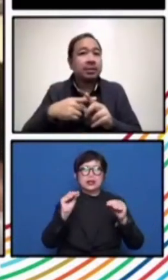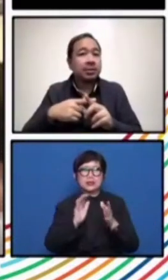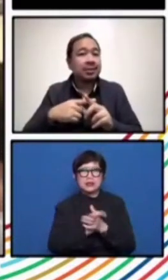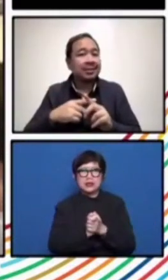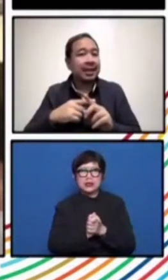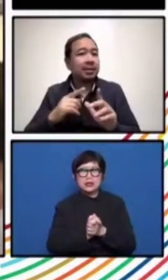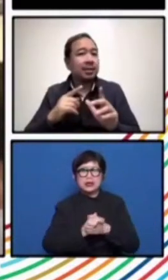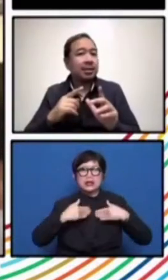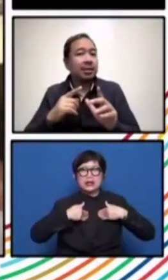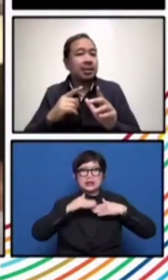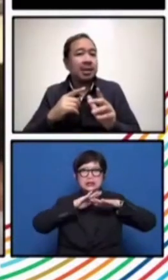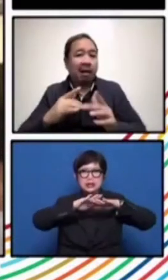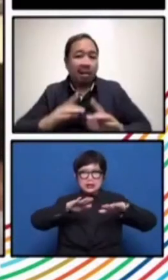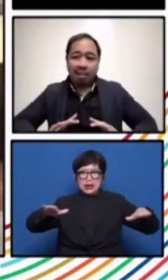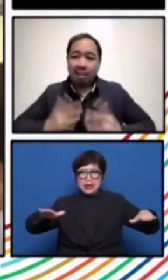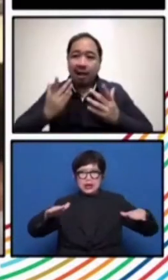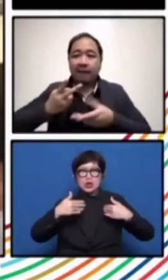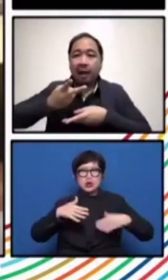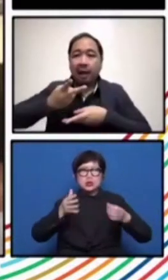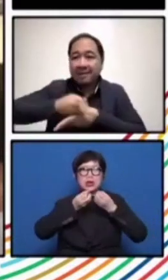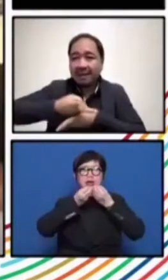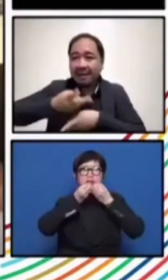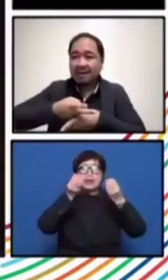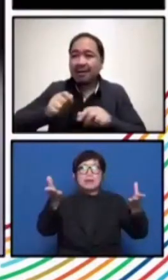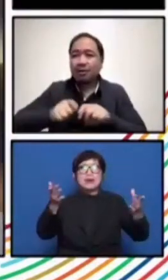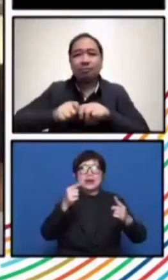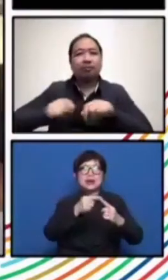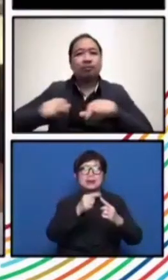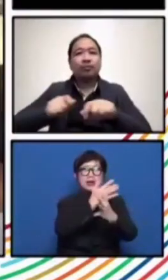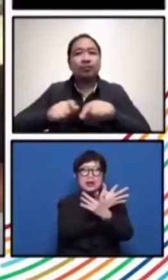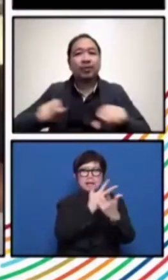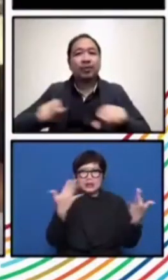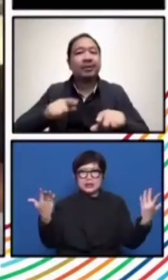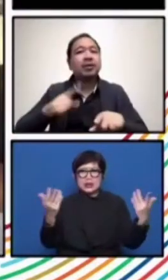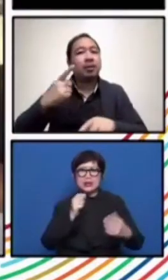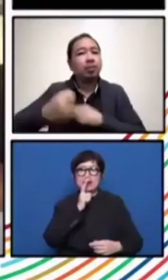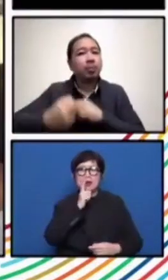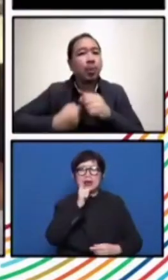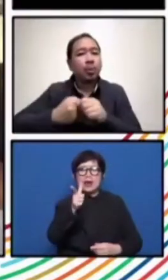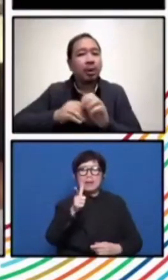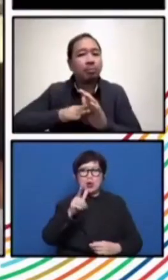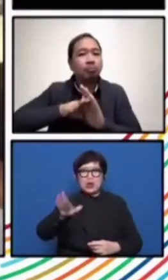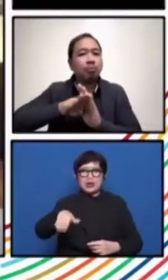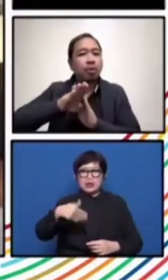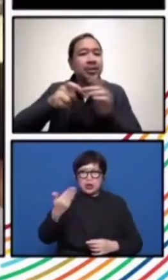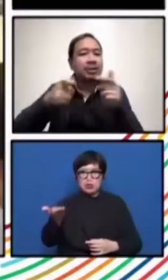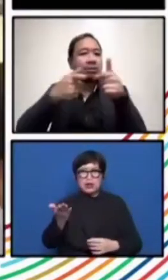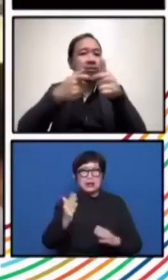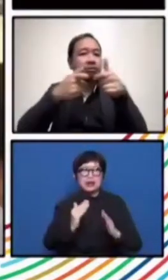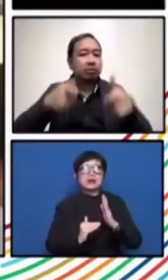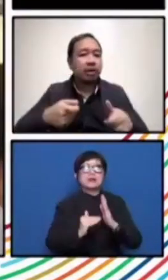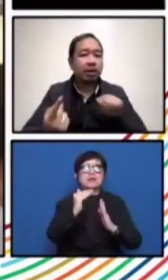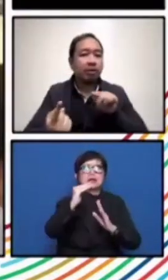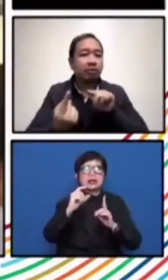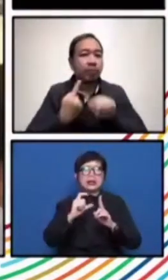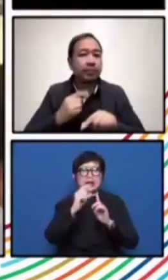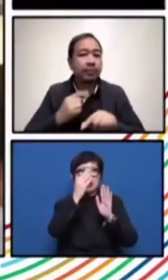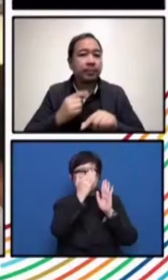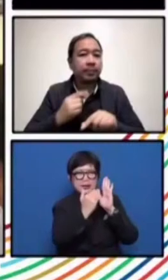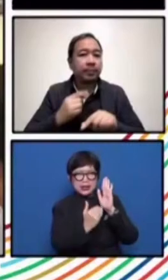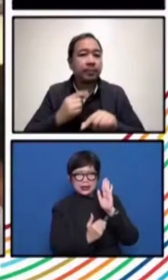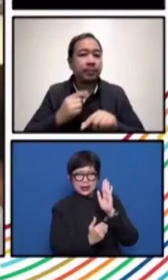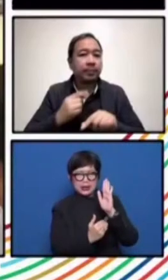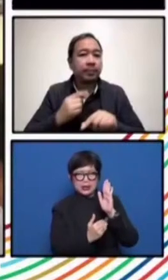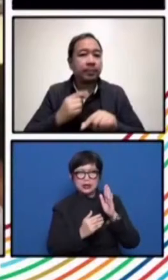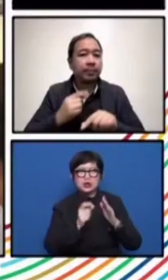through annual progress reports improving the existing database for a more Consolidated data collection